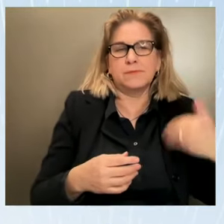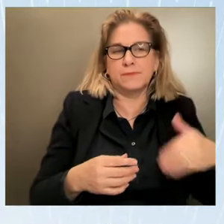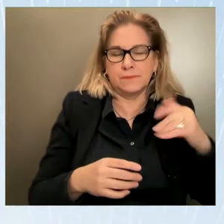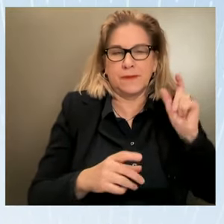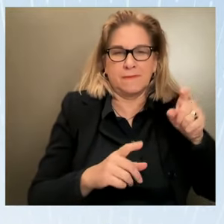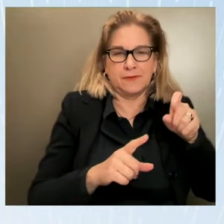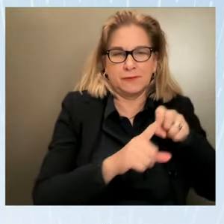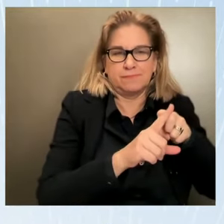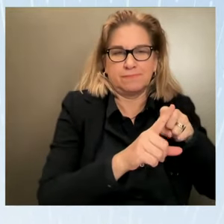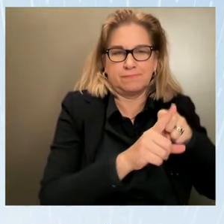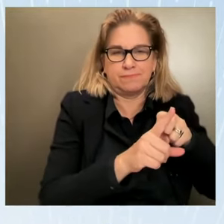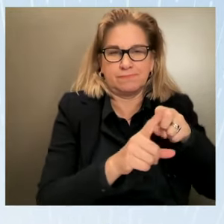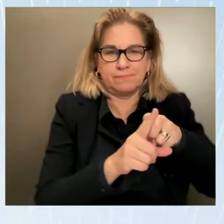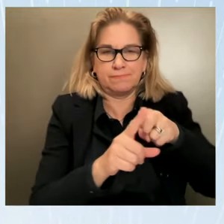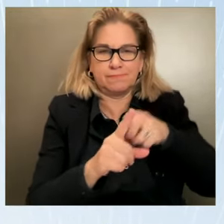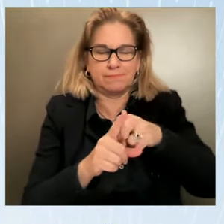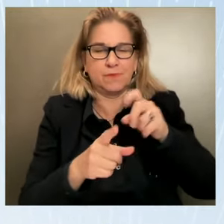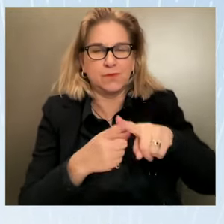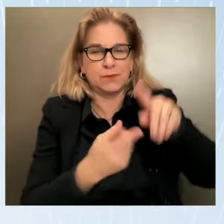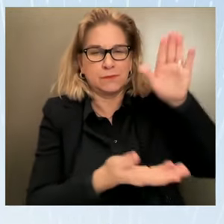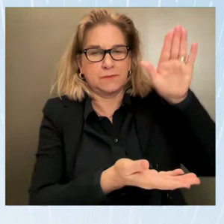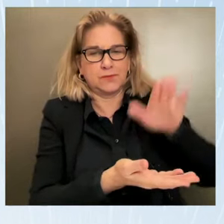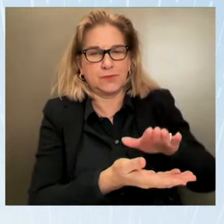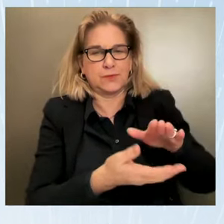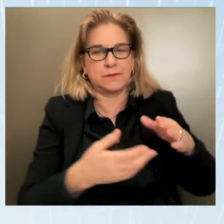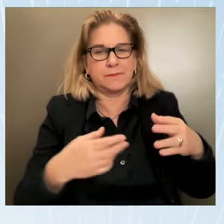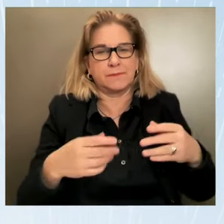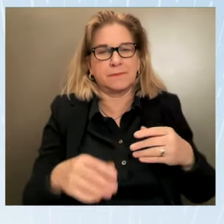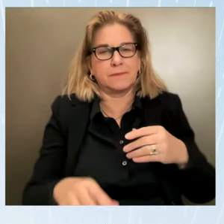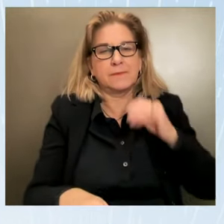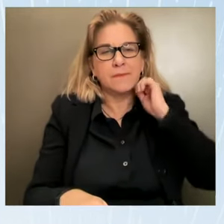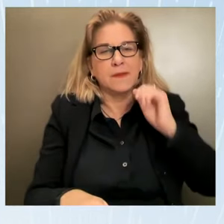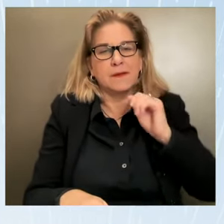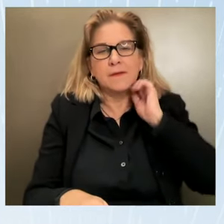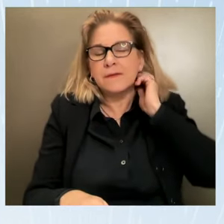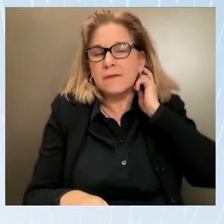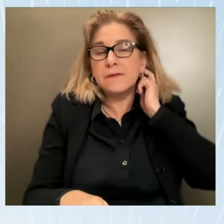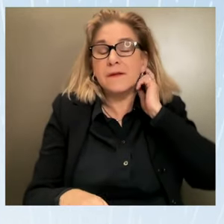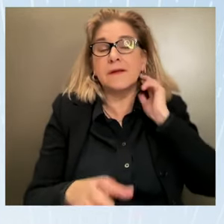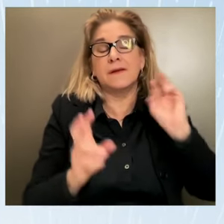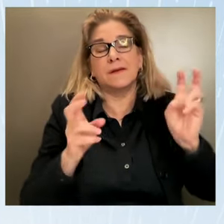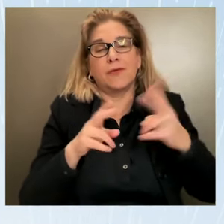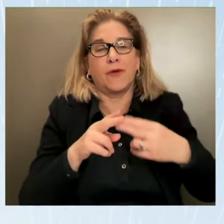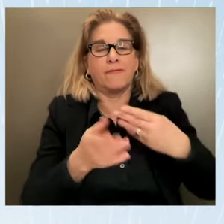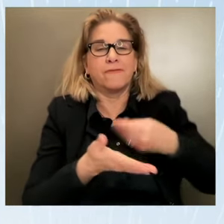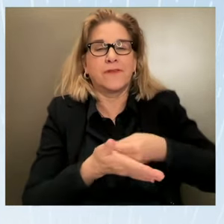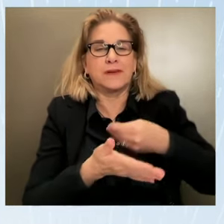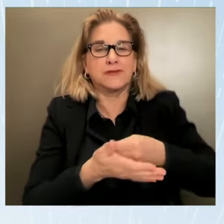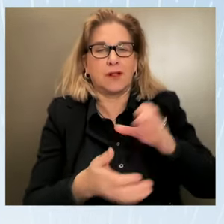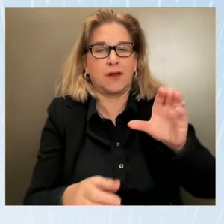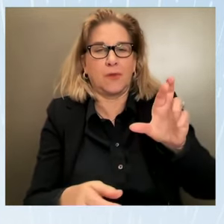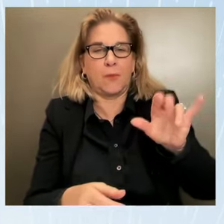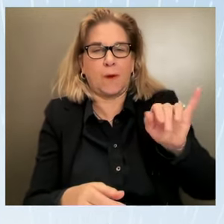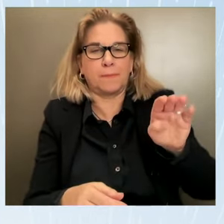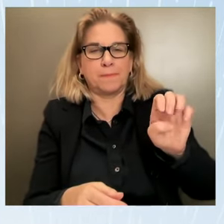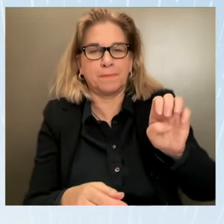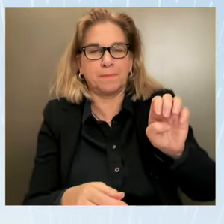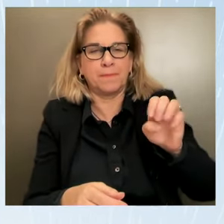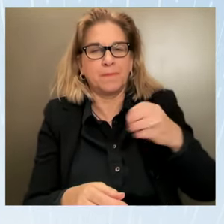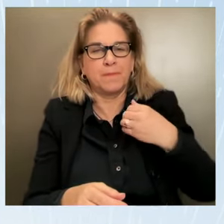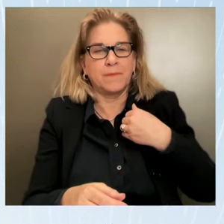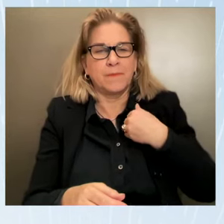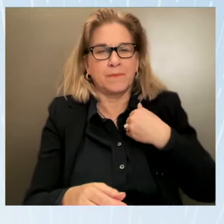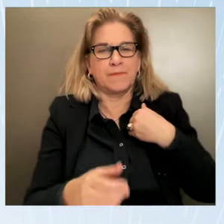in 2014 as well as in 2020, highlighting for U.S. financial institutions, both big and small, the critical role they can play